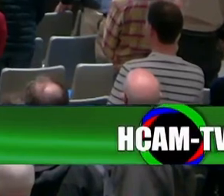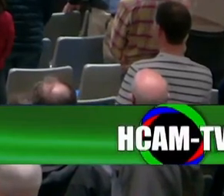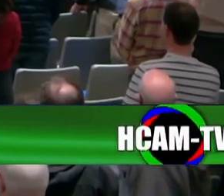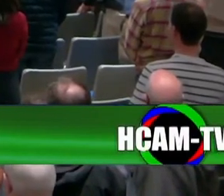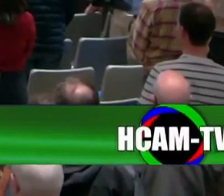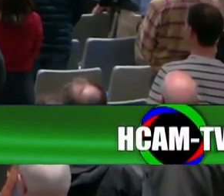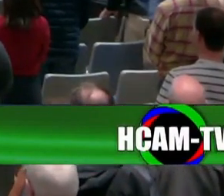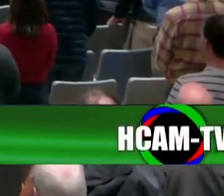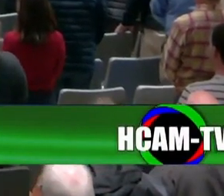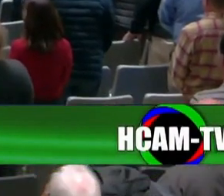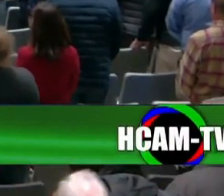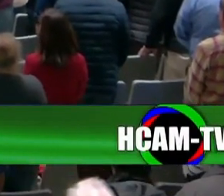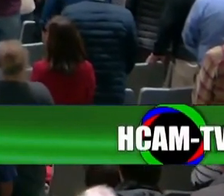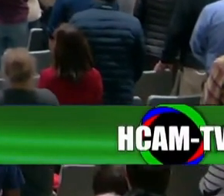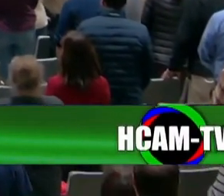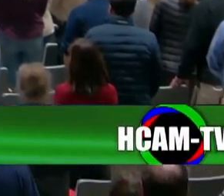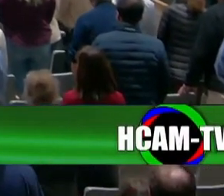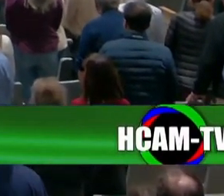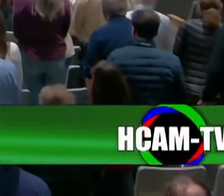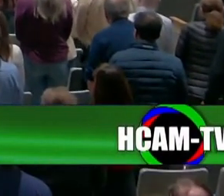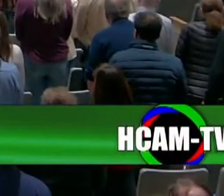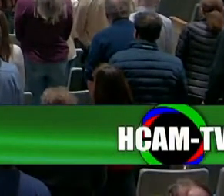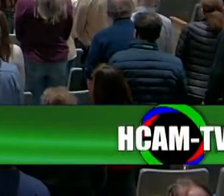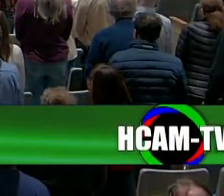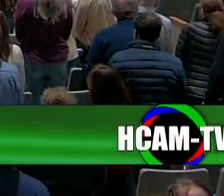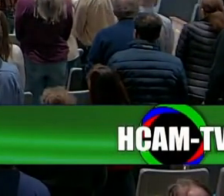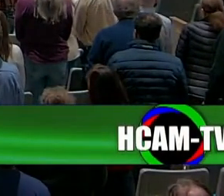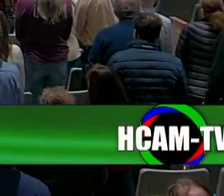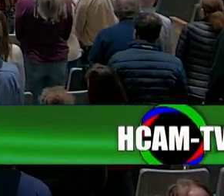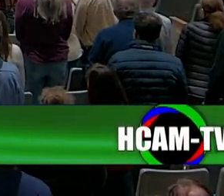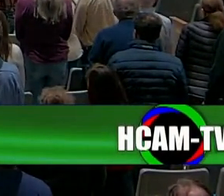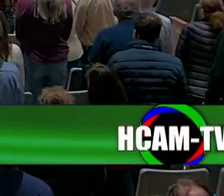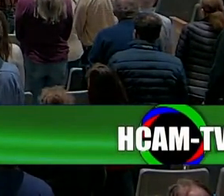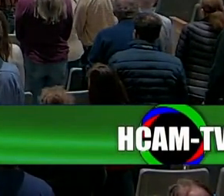Color Guard posts the flag of the Commonwealth of Massachusetts